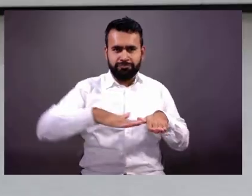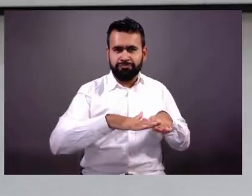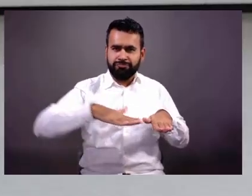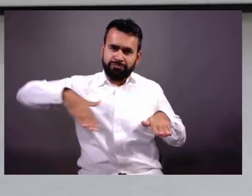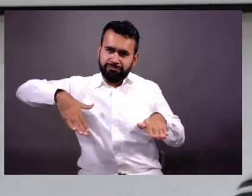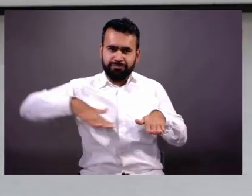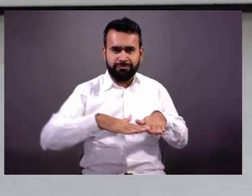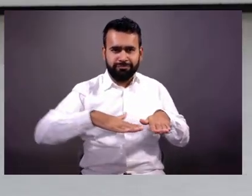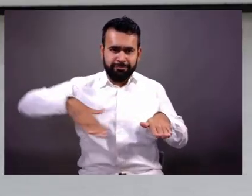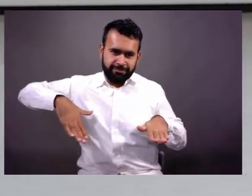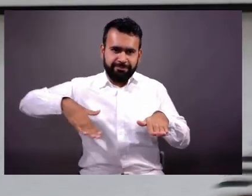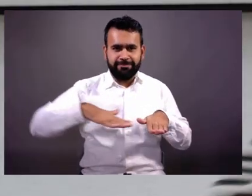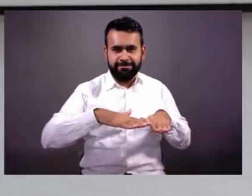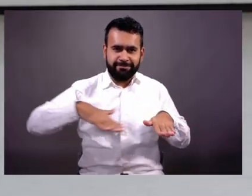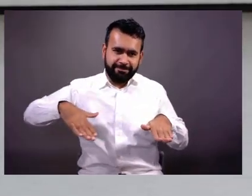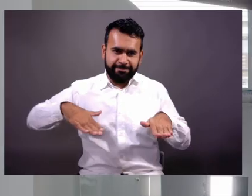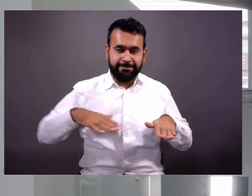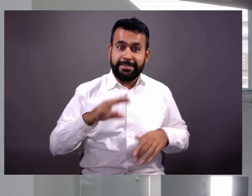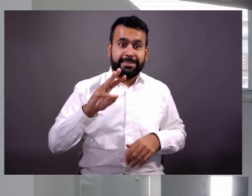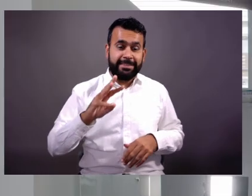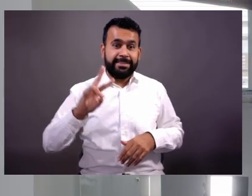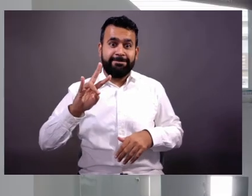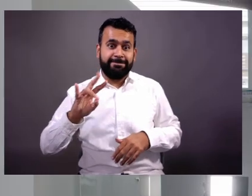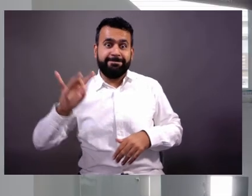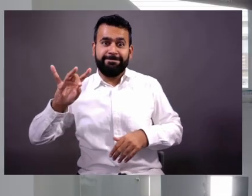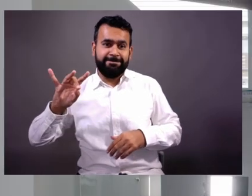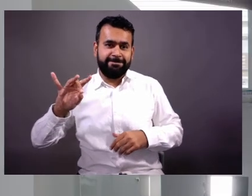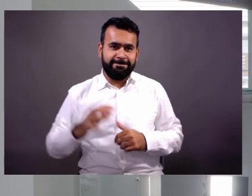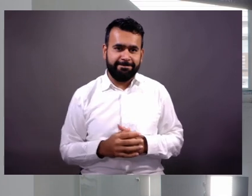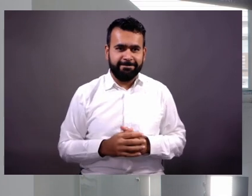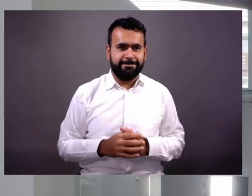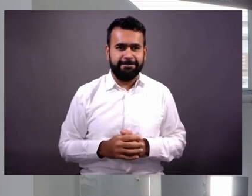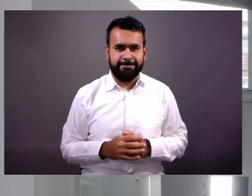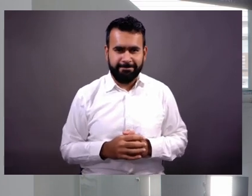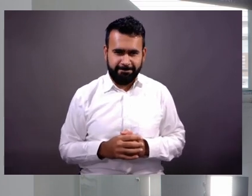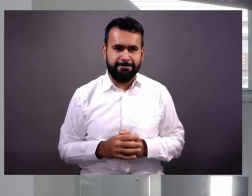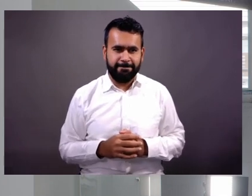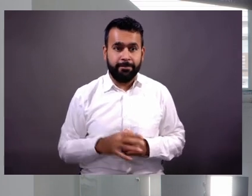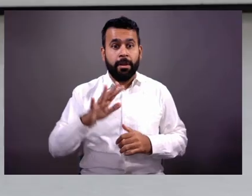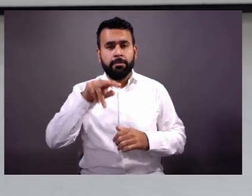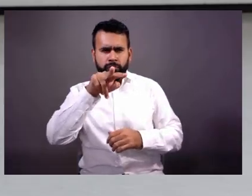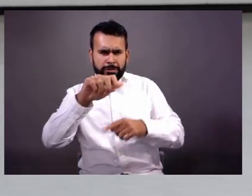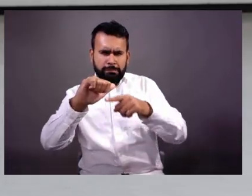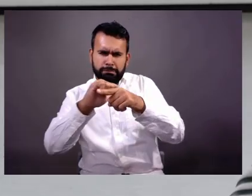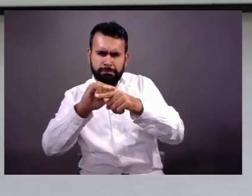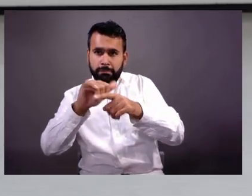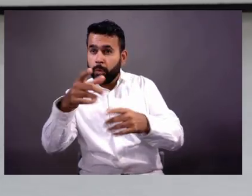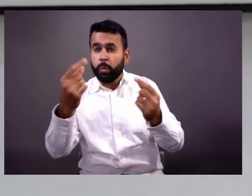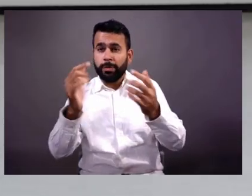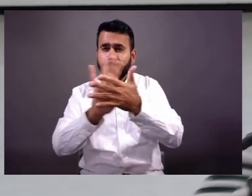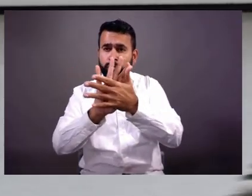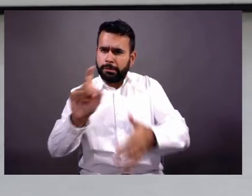2, 3 and 4, 5, 6, 7 and 8. Pro